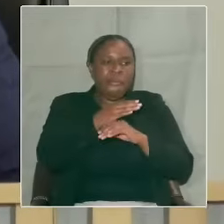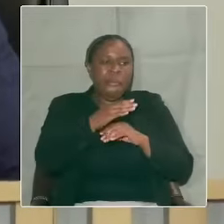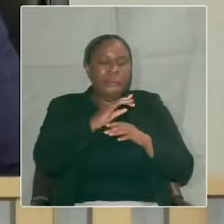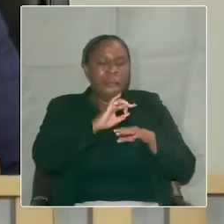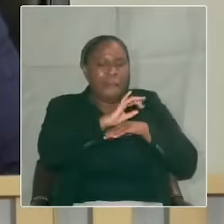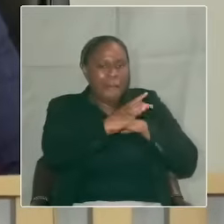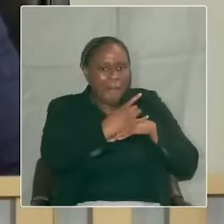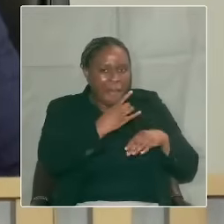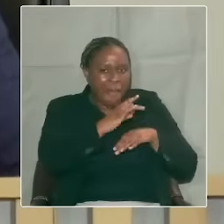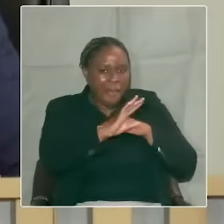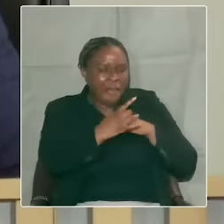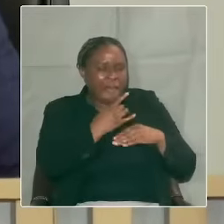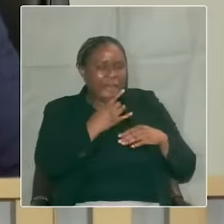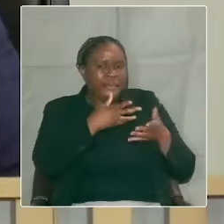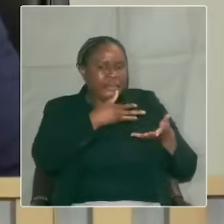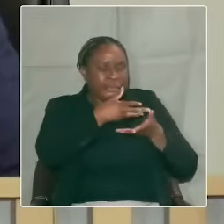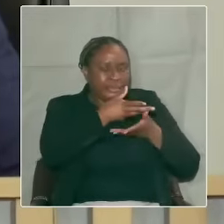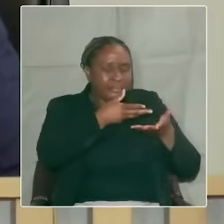have briefing from